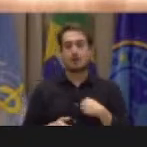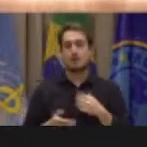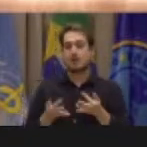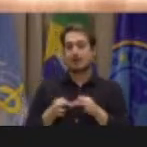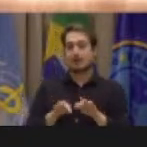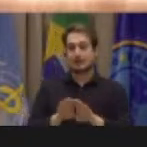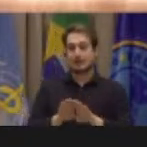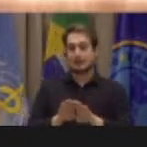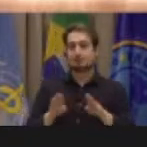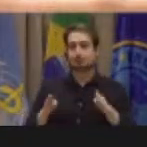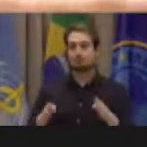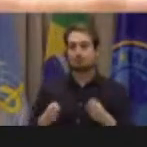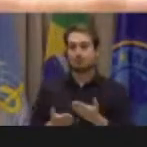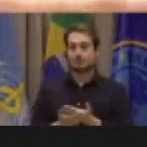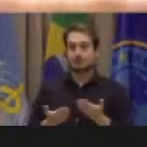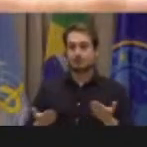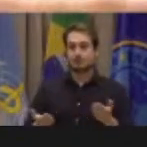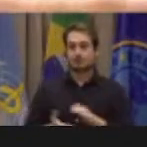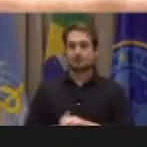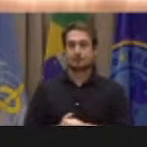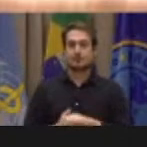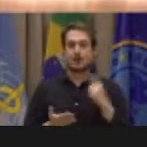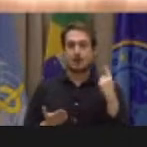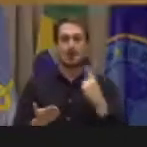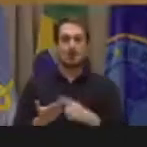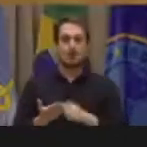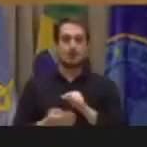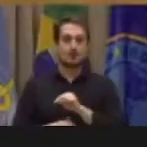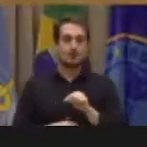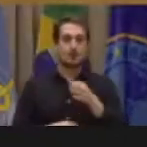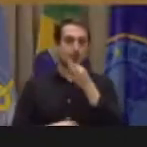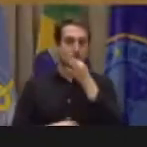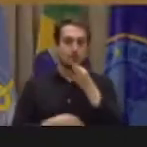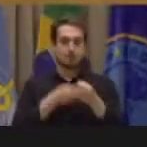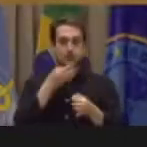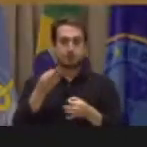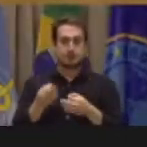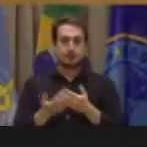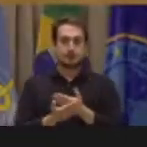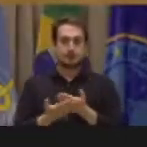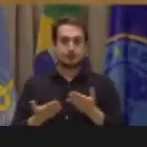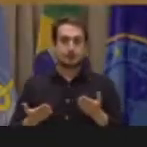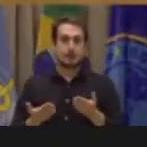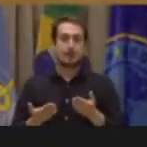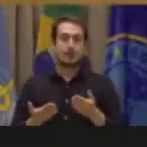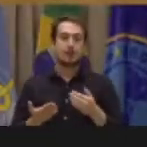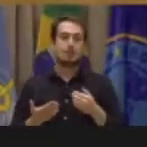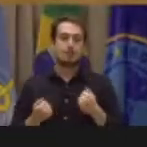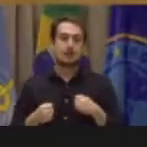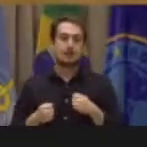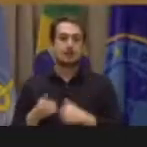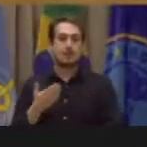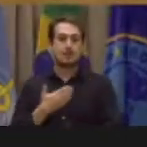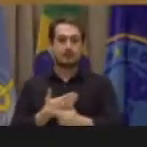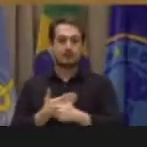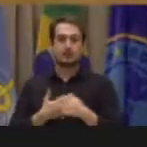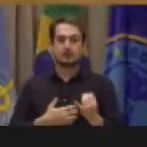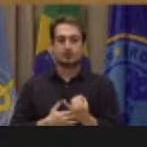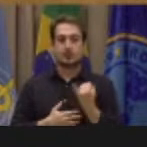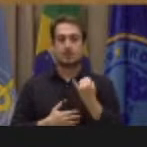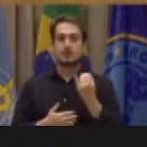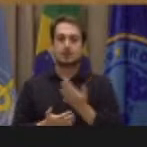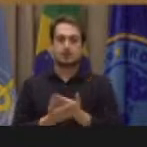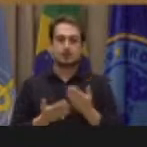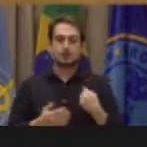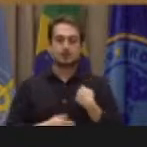I am going to close the table now, but I confirm the opinion that the basic